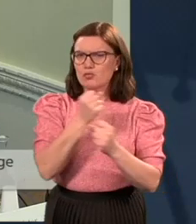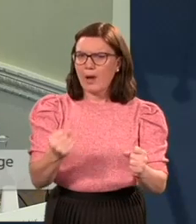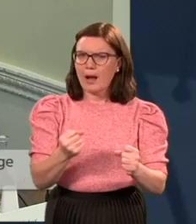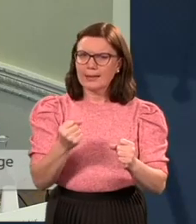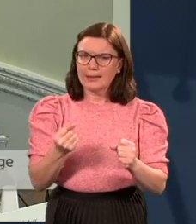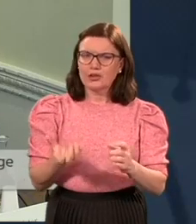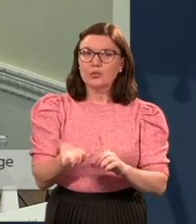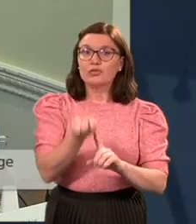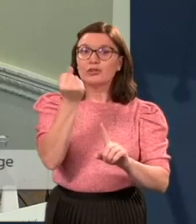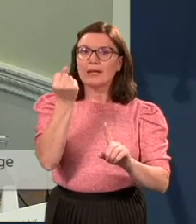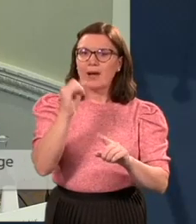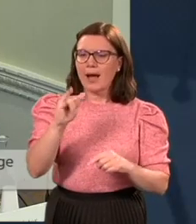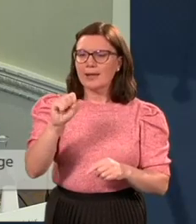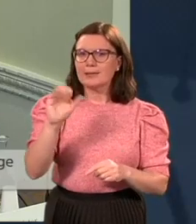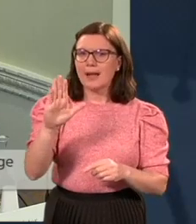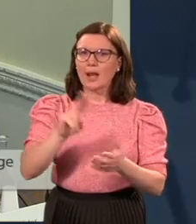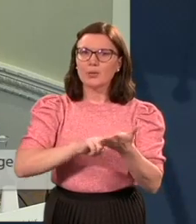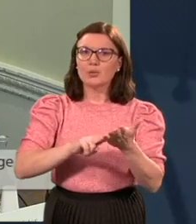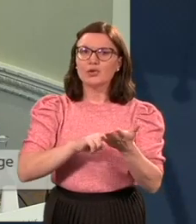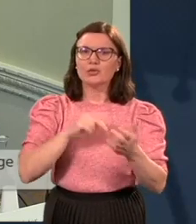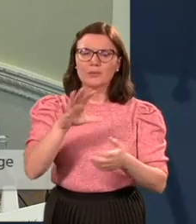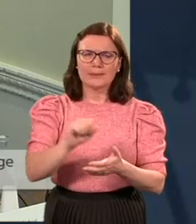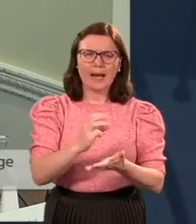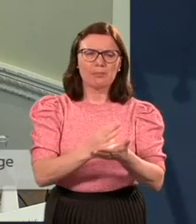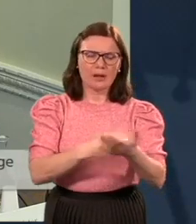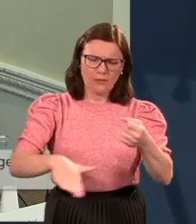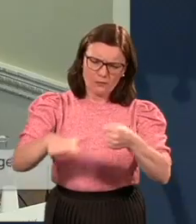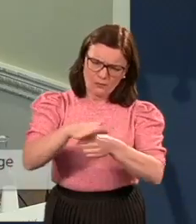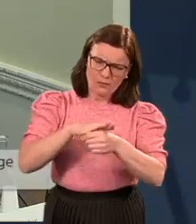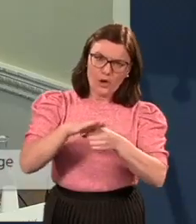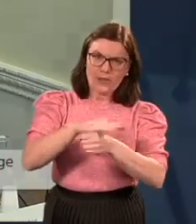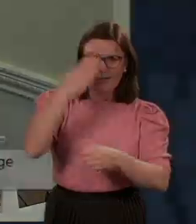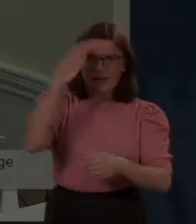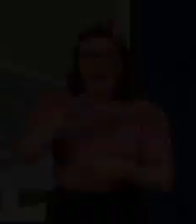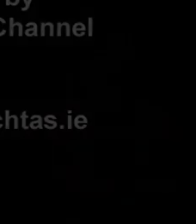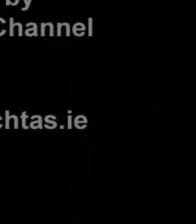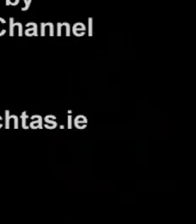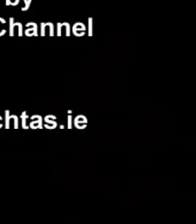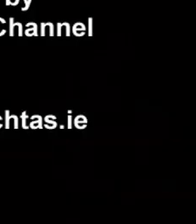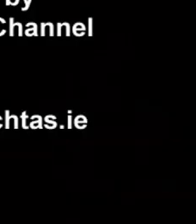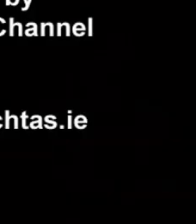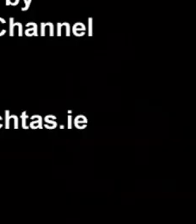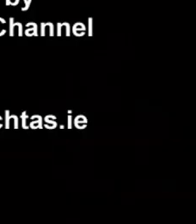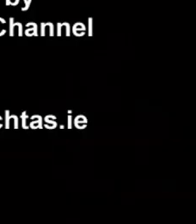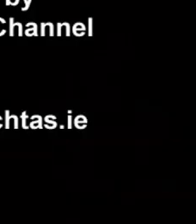participate fully in Irish society, as is their right. Garamagath.